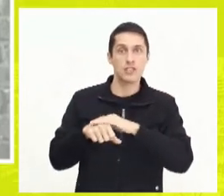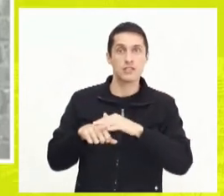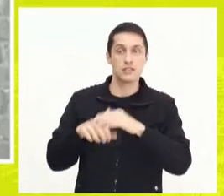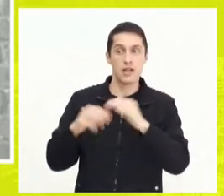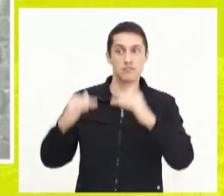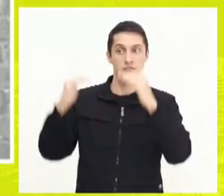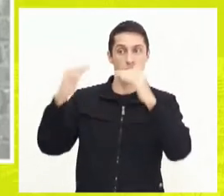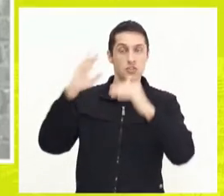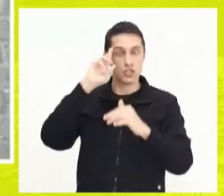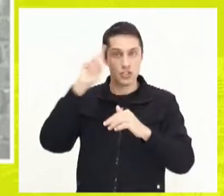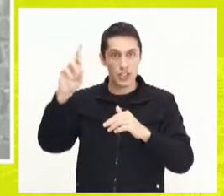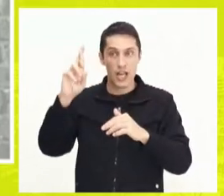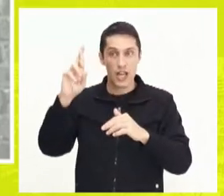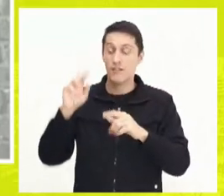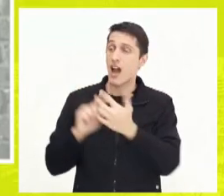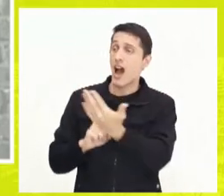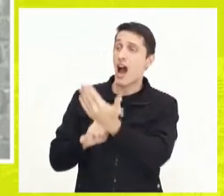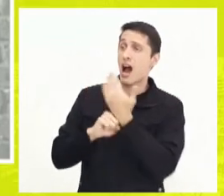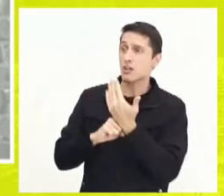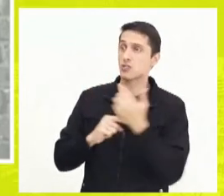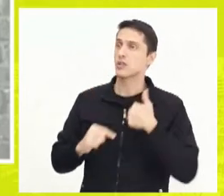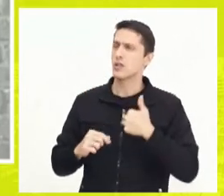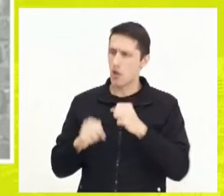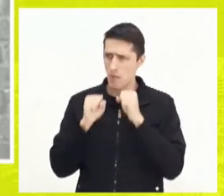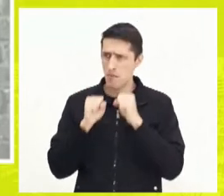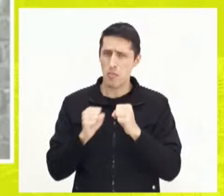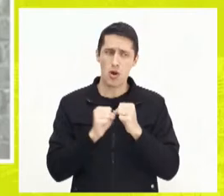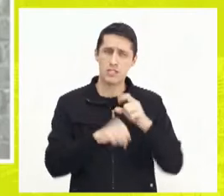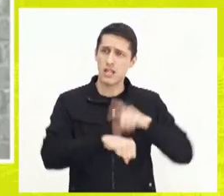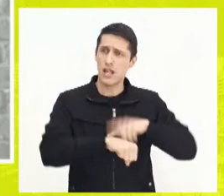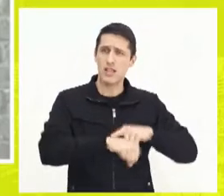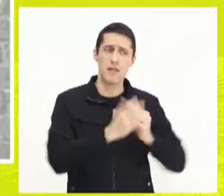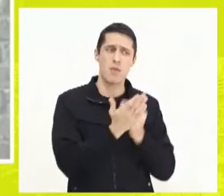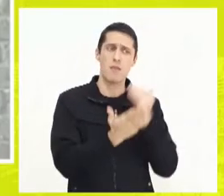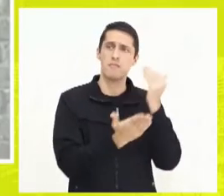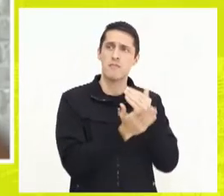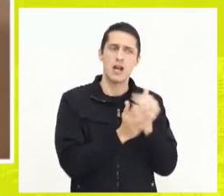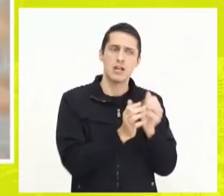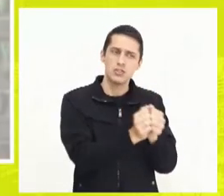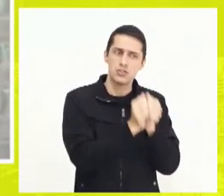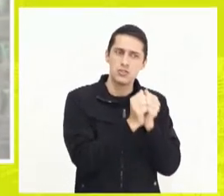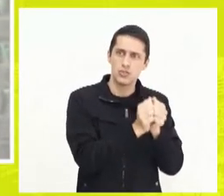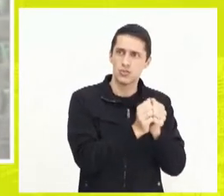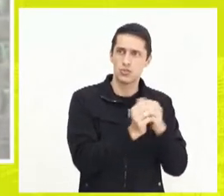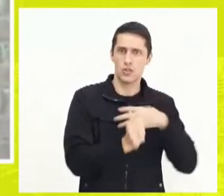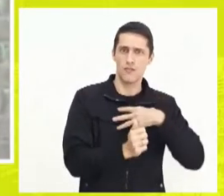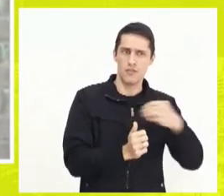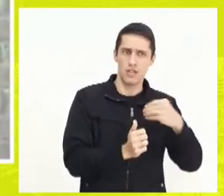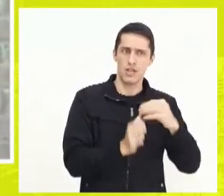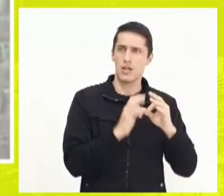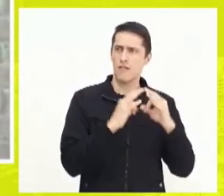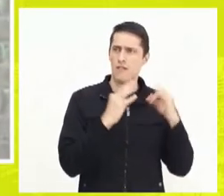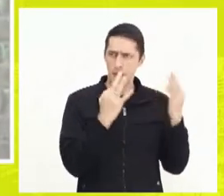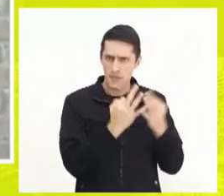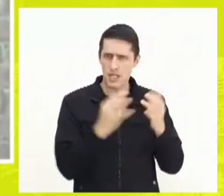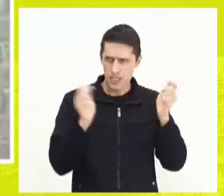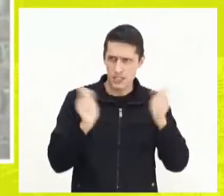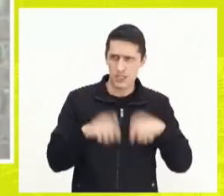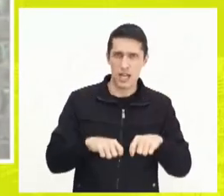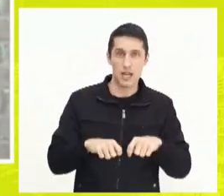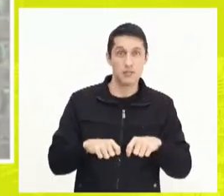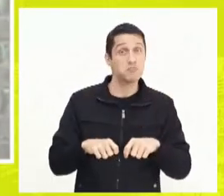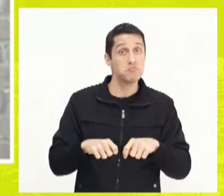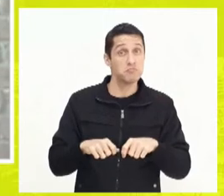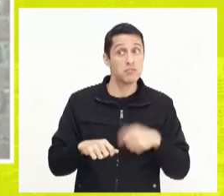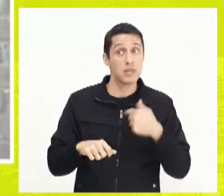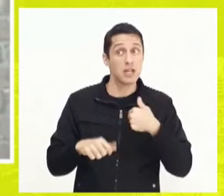routine to transform for him to be able to actively become a more present father it's their space